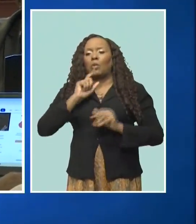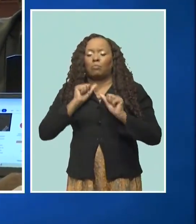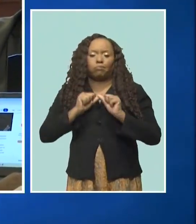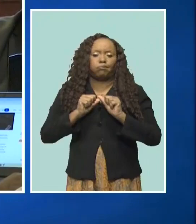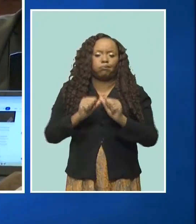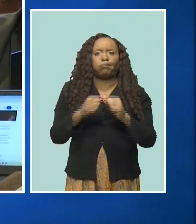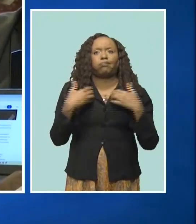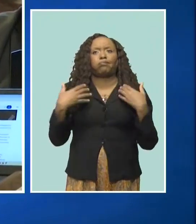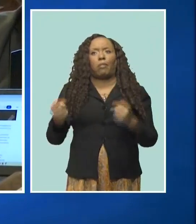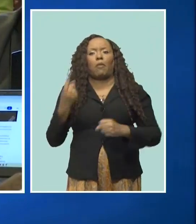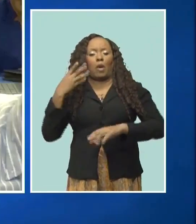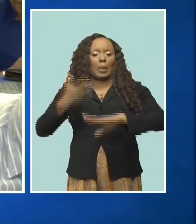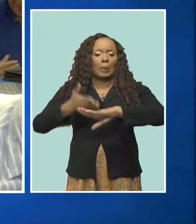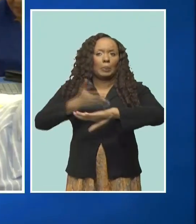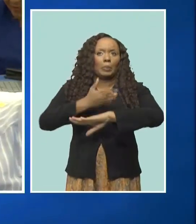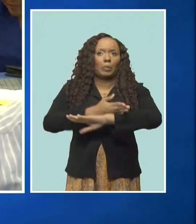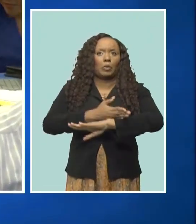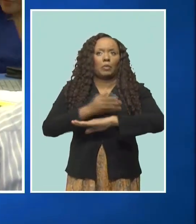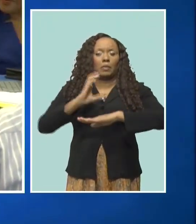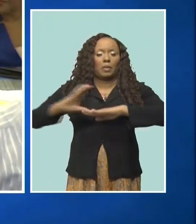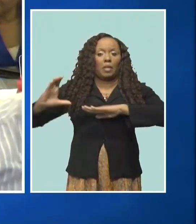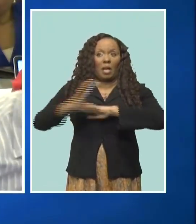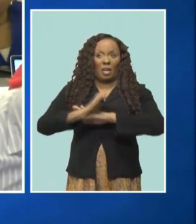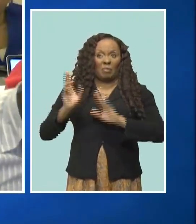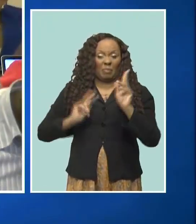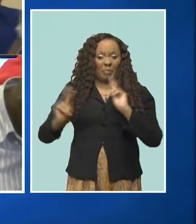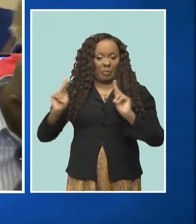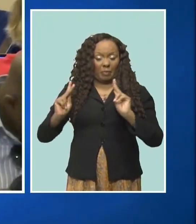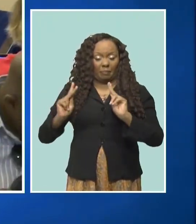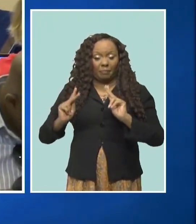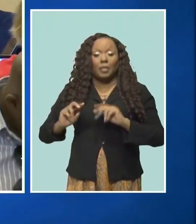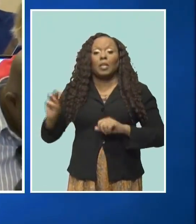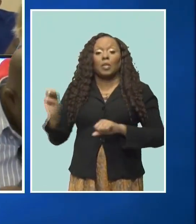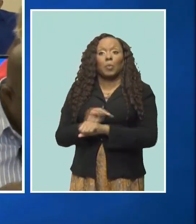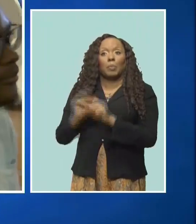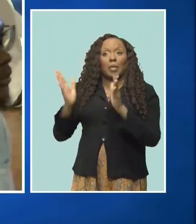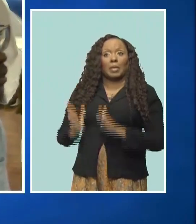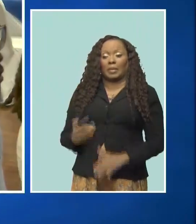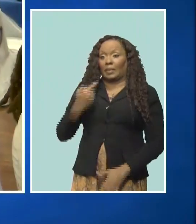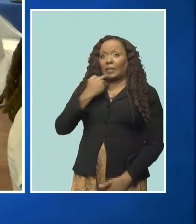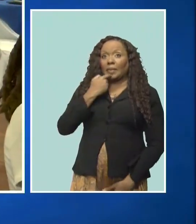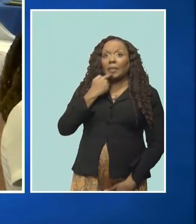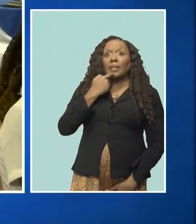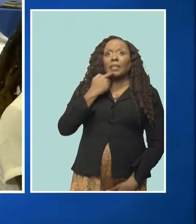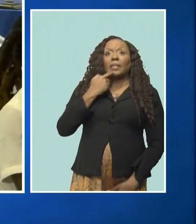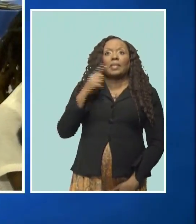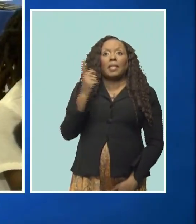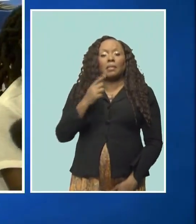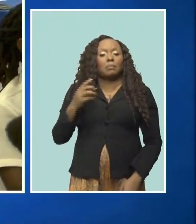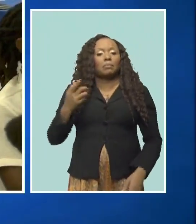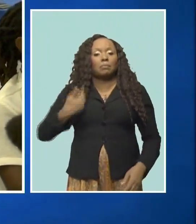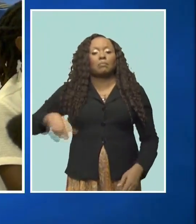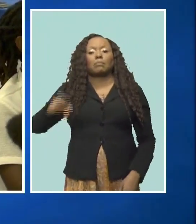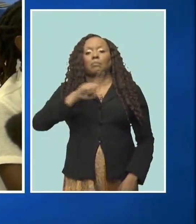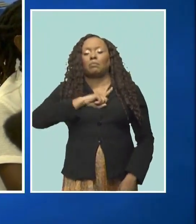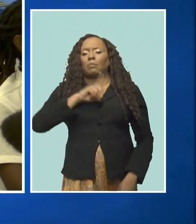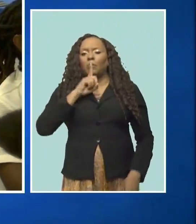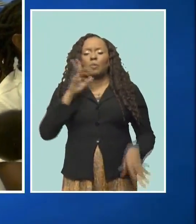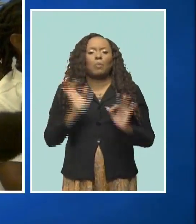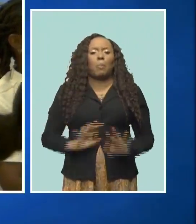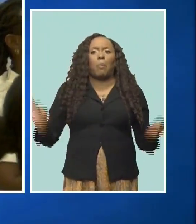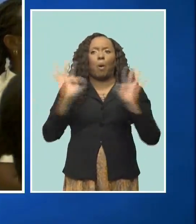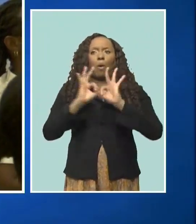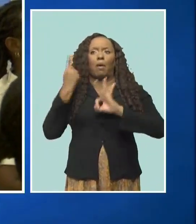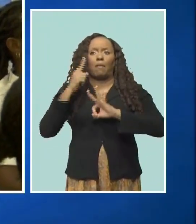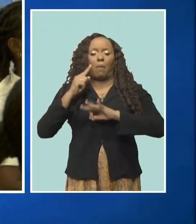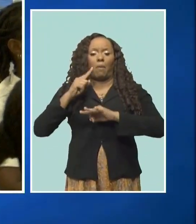region to improve the lives of Caribbean people. Minister Jordan stresses that civil society is critical to national and